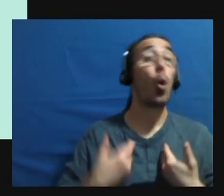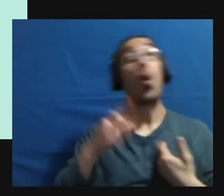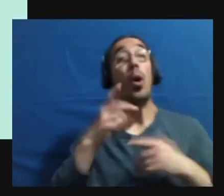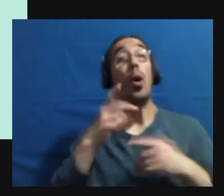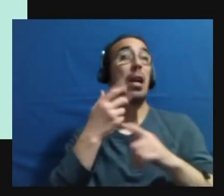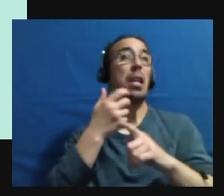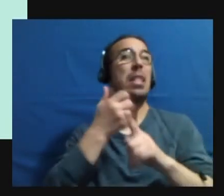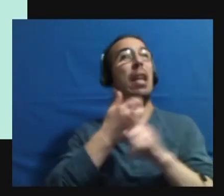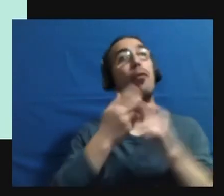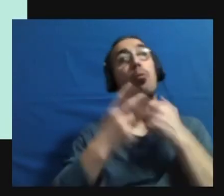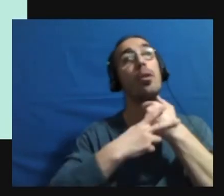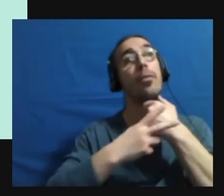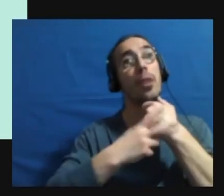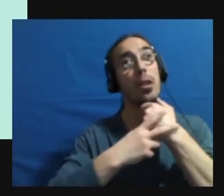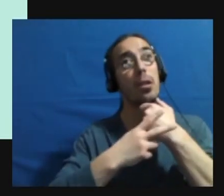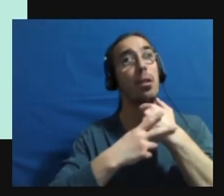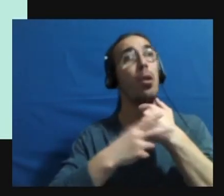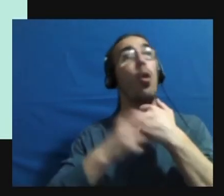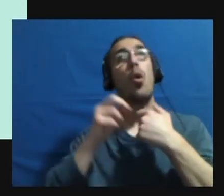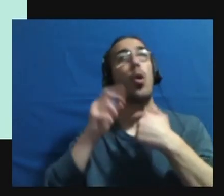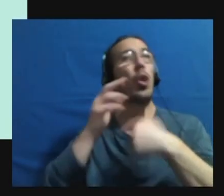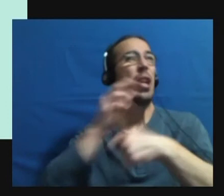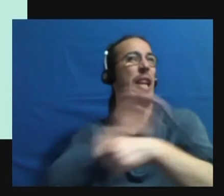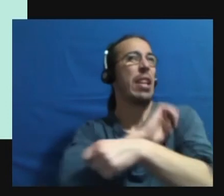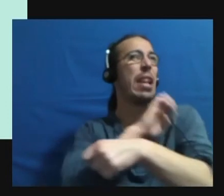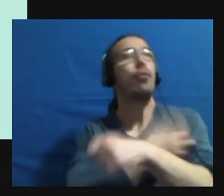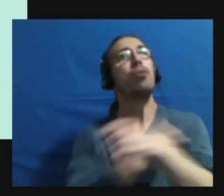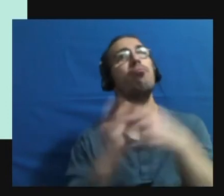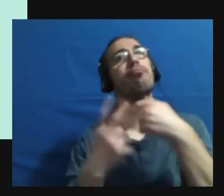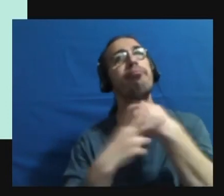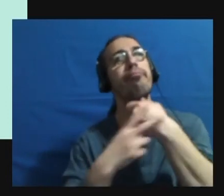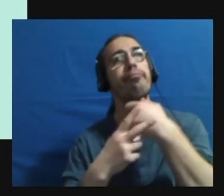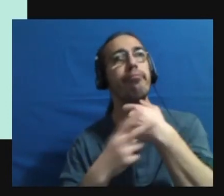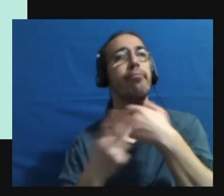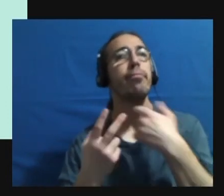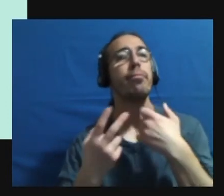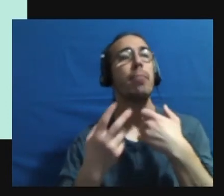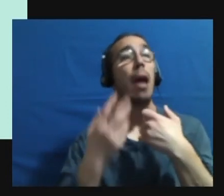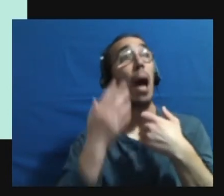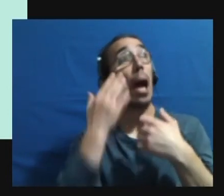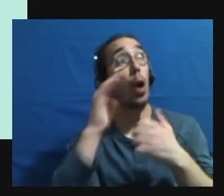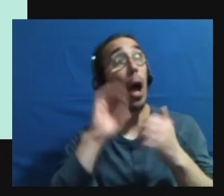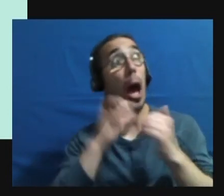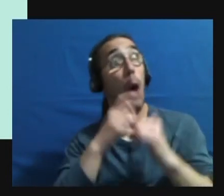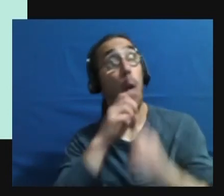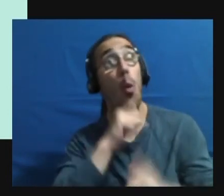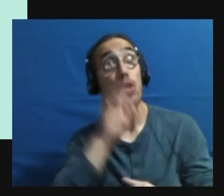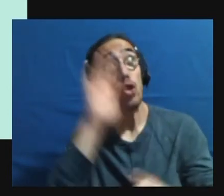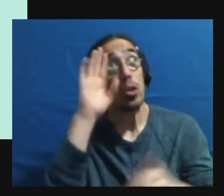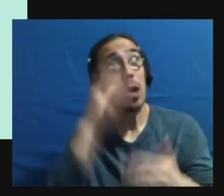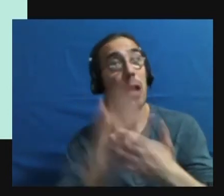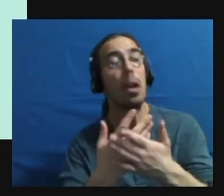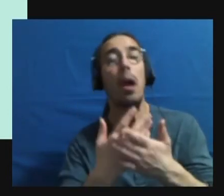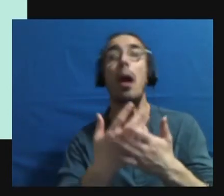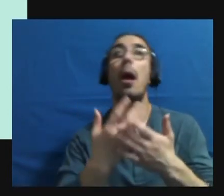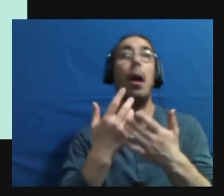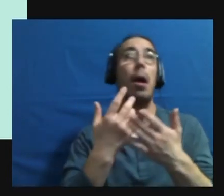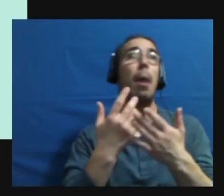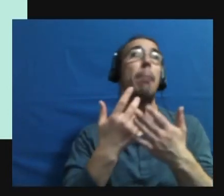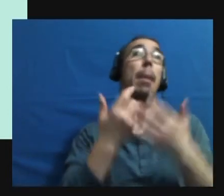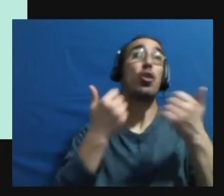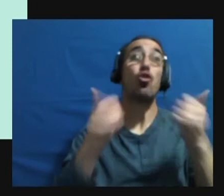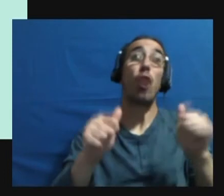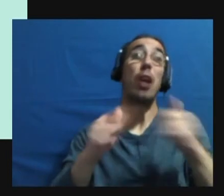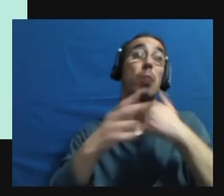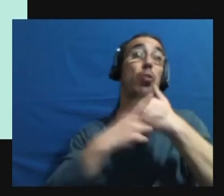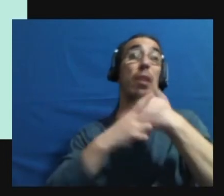knows he has a certain amount of energy, not consciously maybe, I don't know how old your son is, if he has a certain amount of energy and he's got to get through his day. Or it might